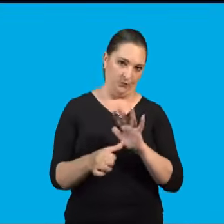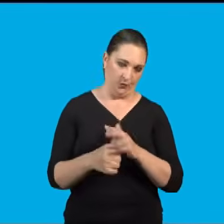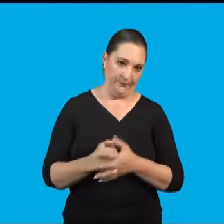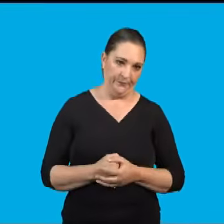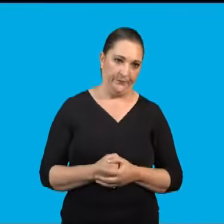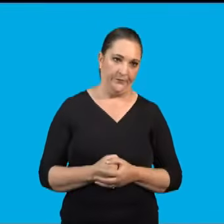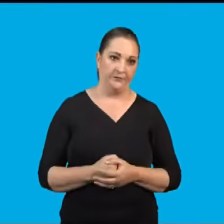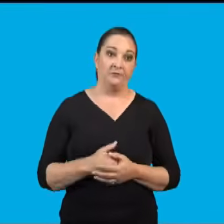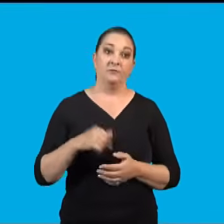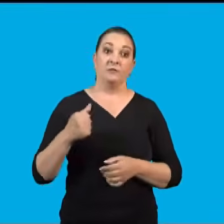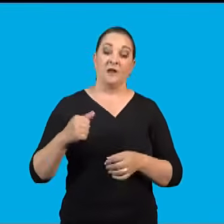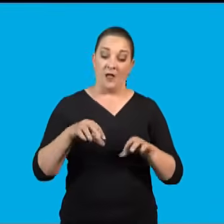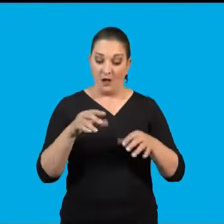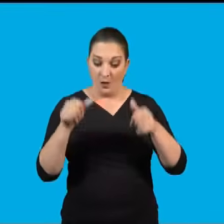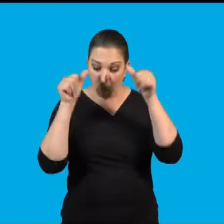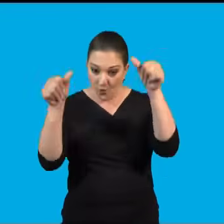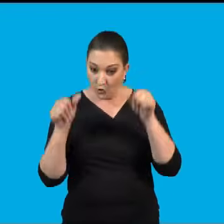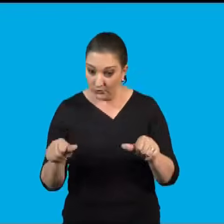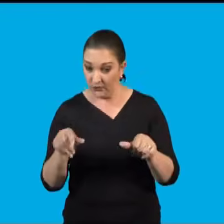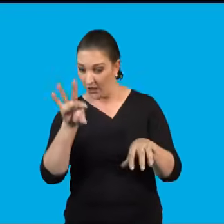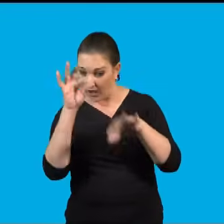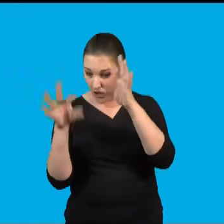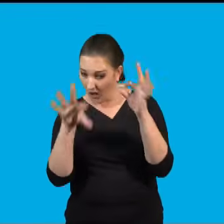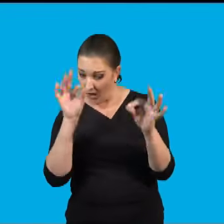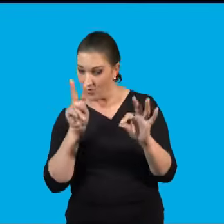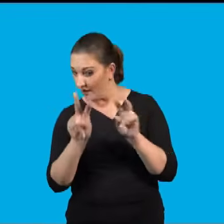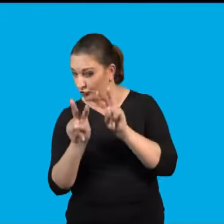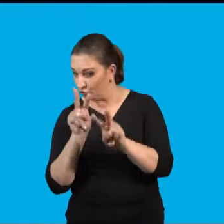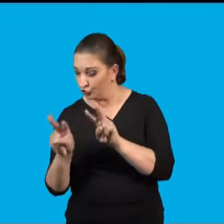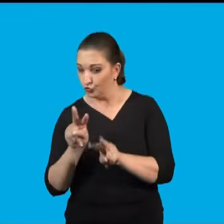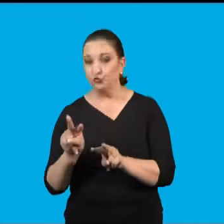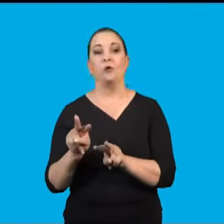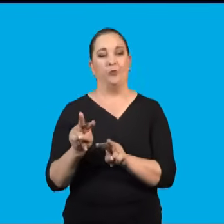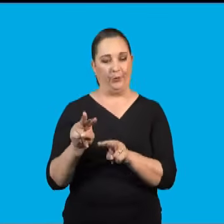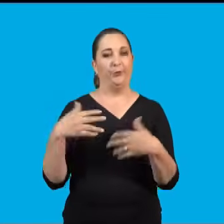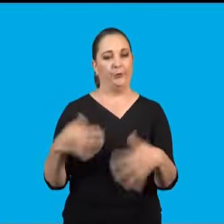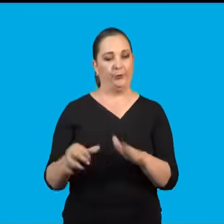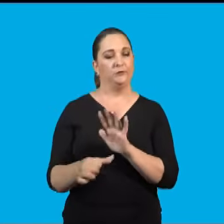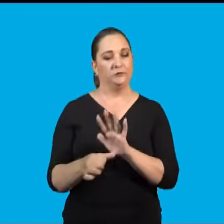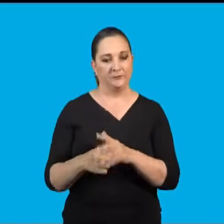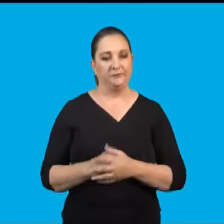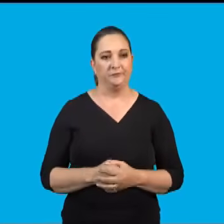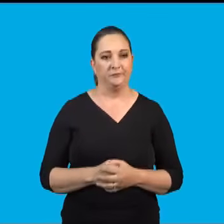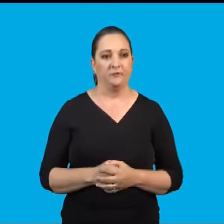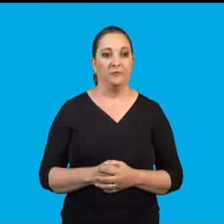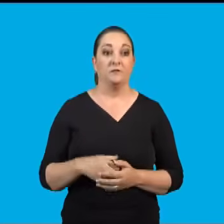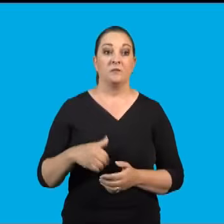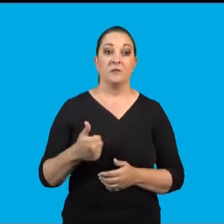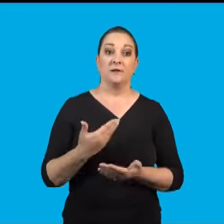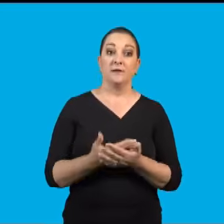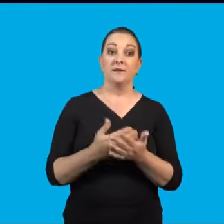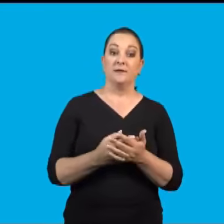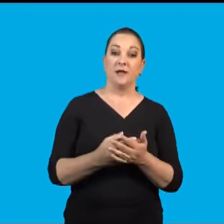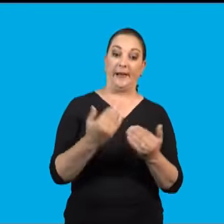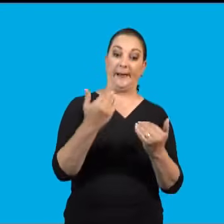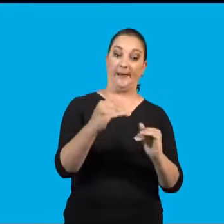important. Also, analyze posters, look for those visual clues. That's another very important thing. And